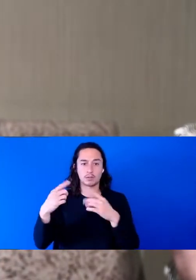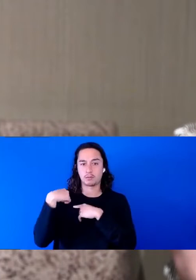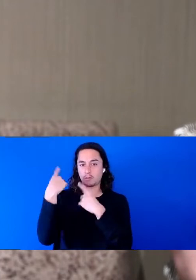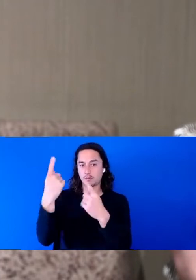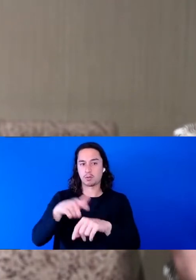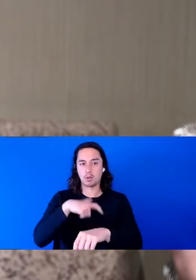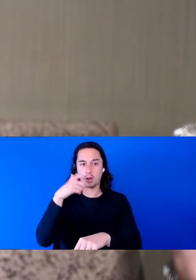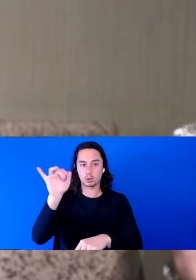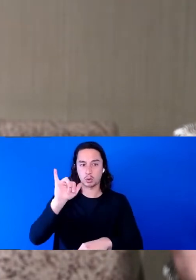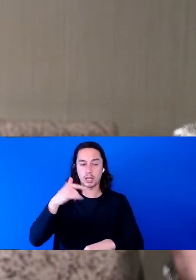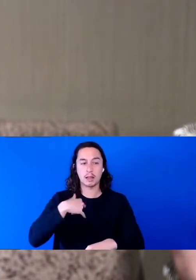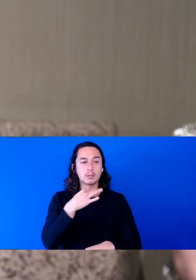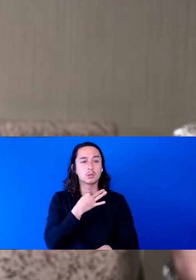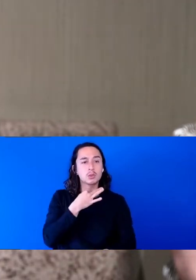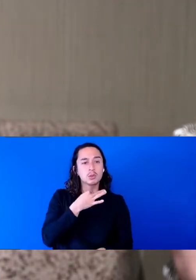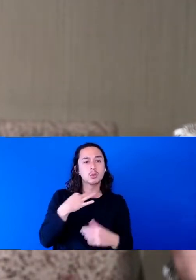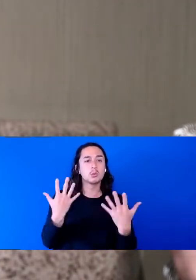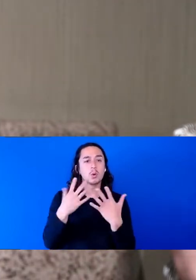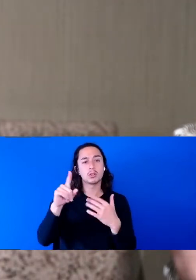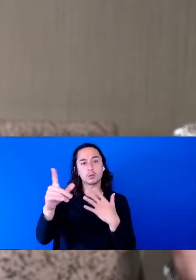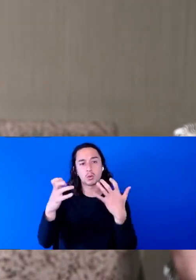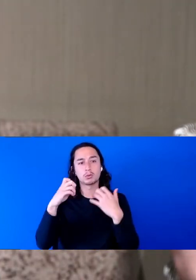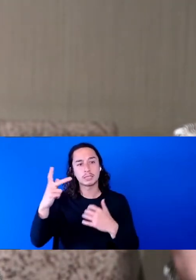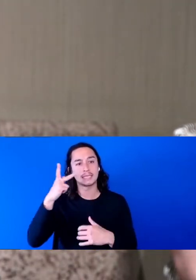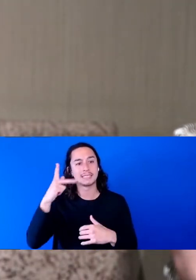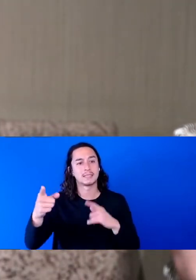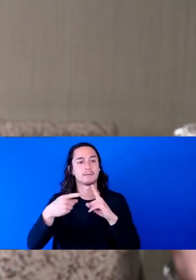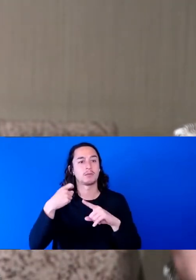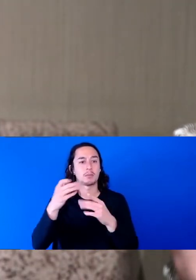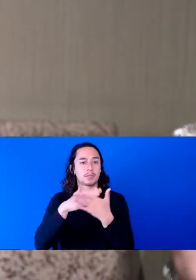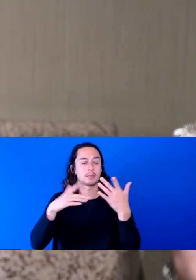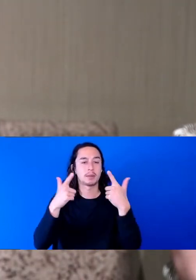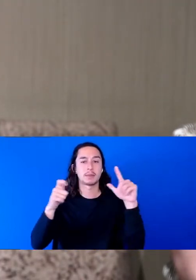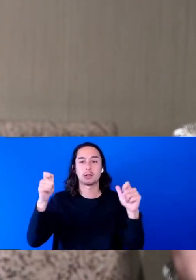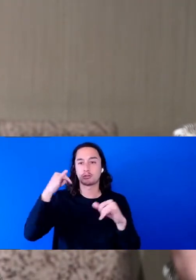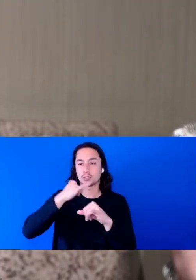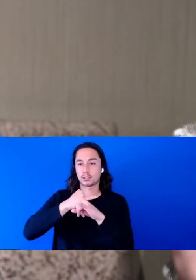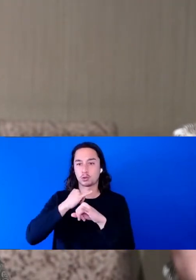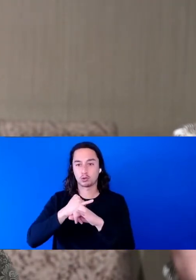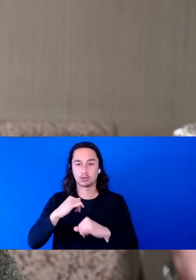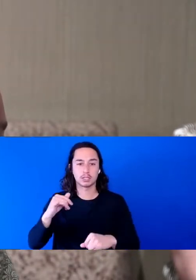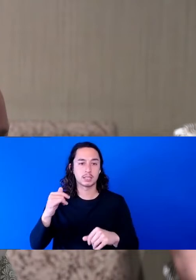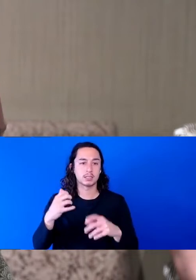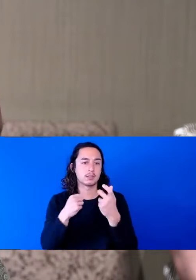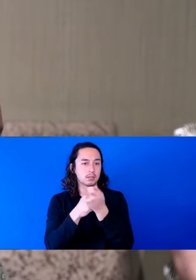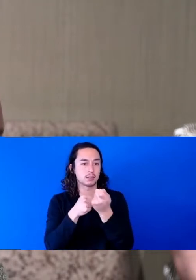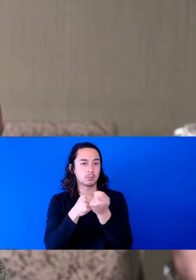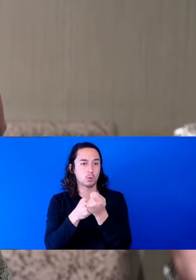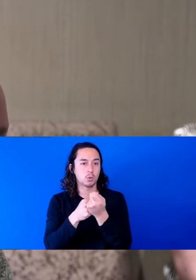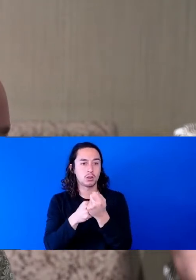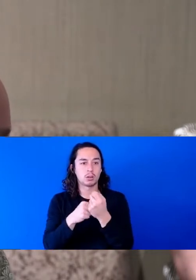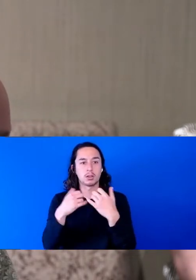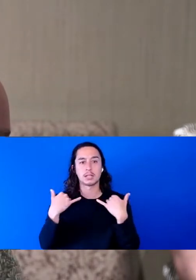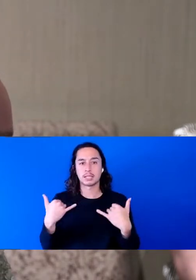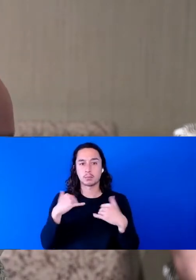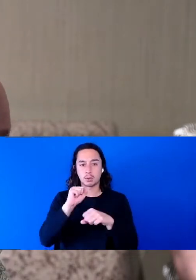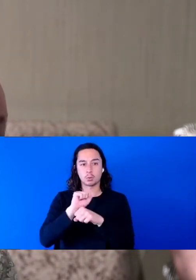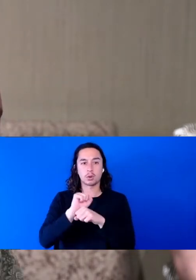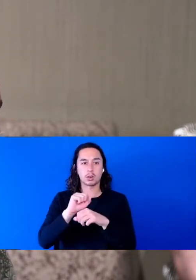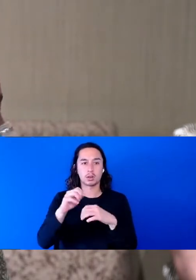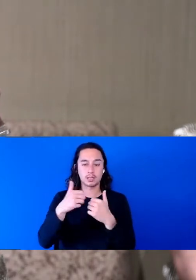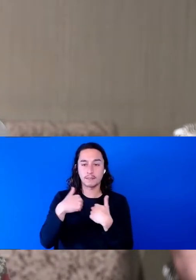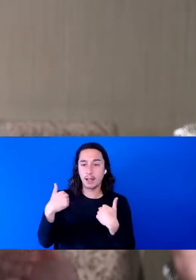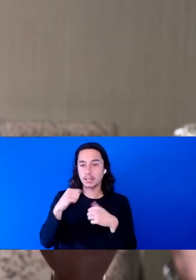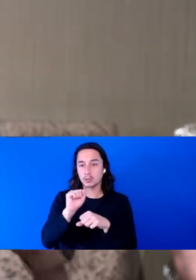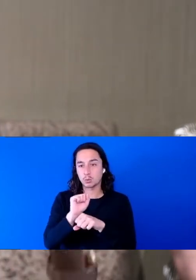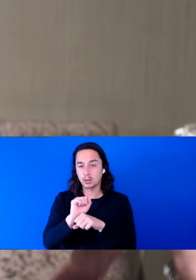I was just kind of curious what you would like to see from some of the bigger institutions, like in support of contemporary work, devised work, that kind of